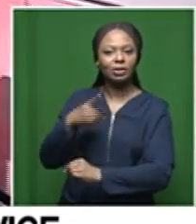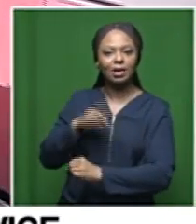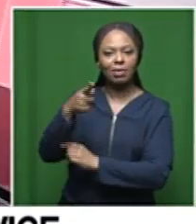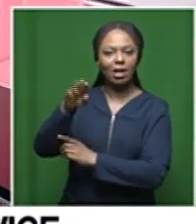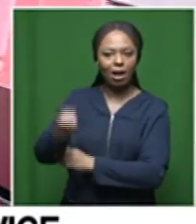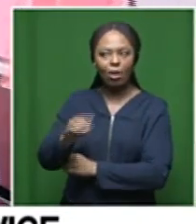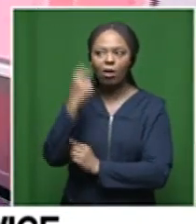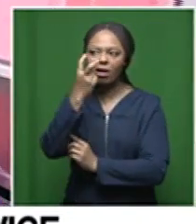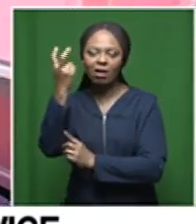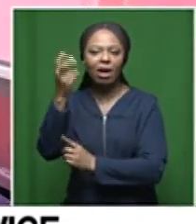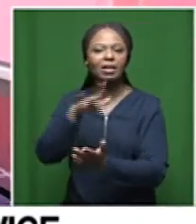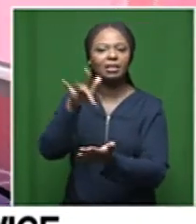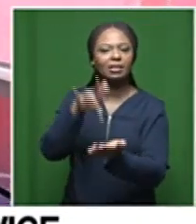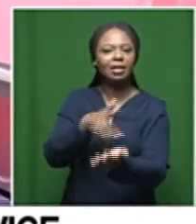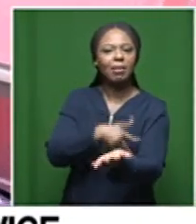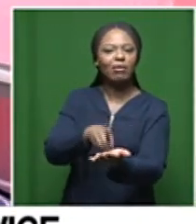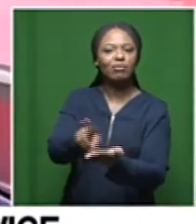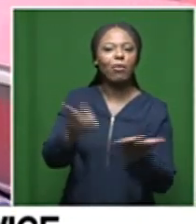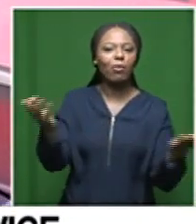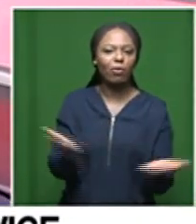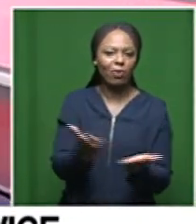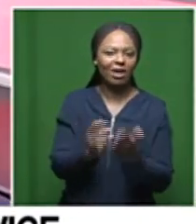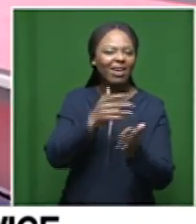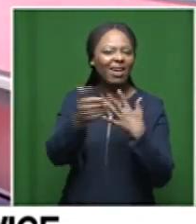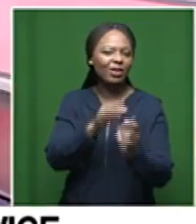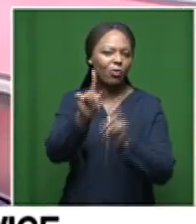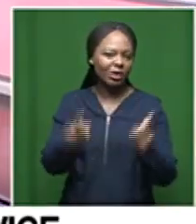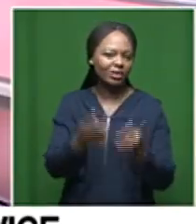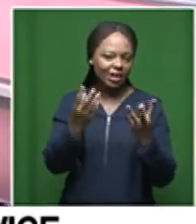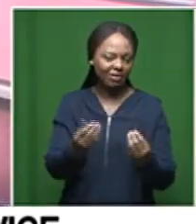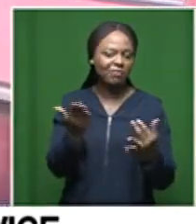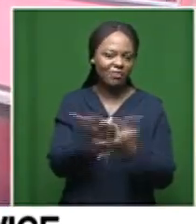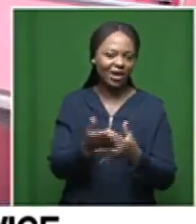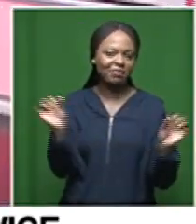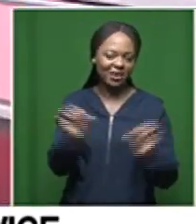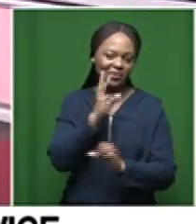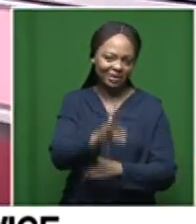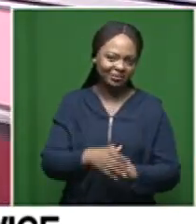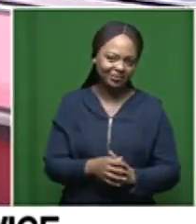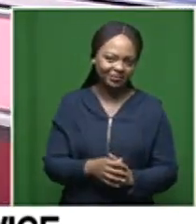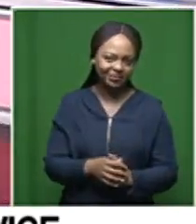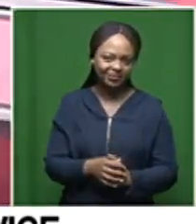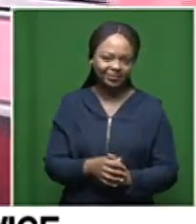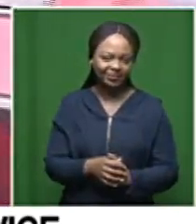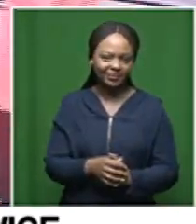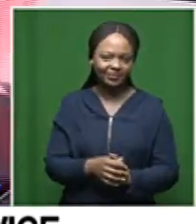blood donated, and of course, all the questions that you might have around blood donation. We'll see you after this ad break.